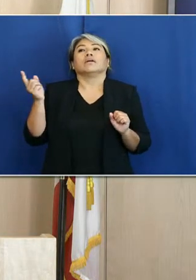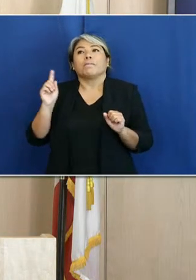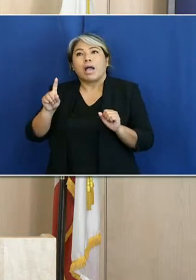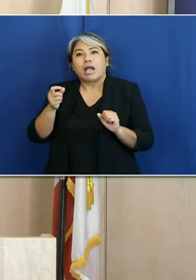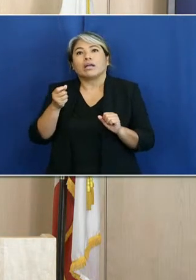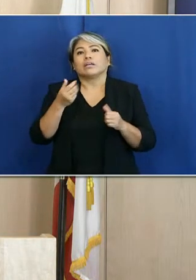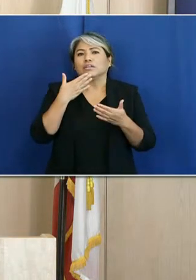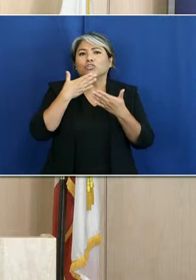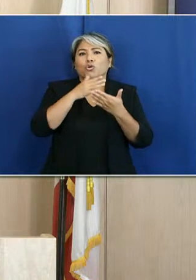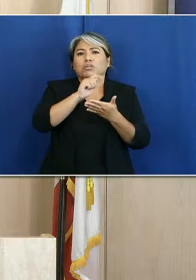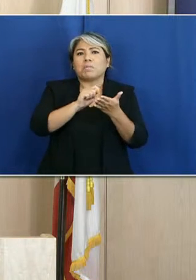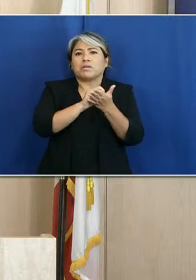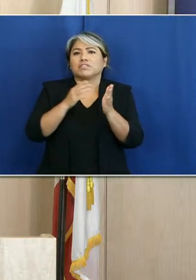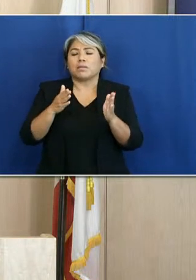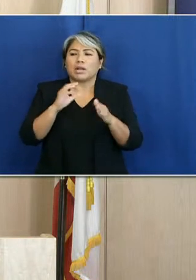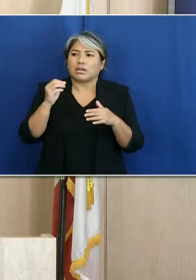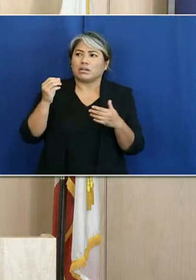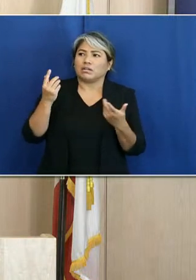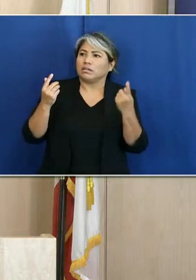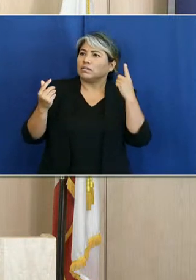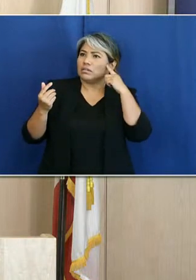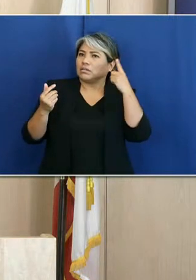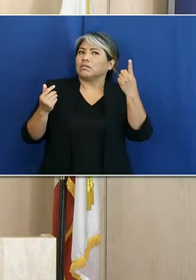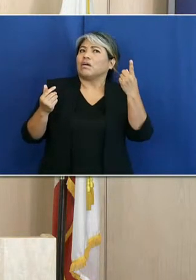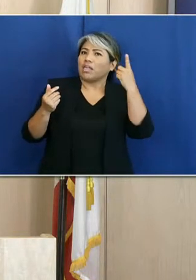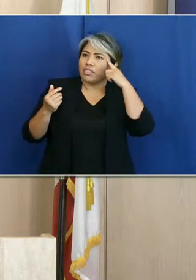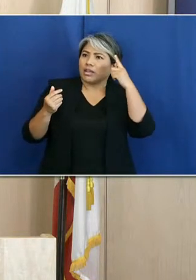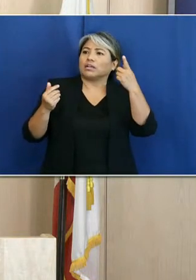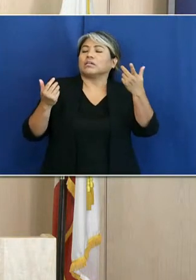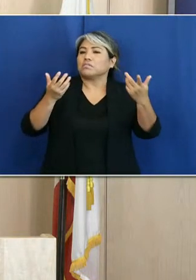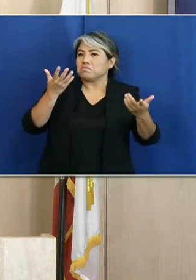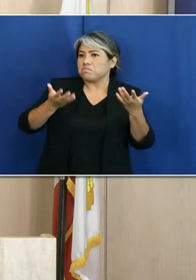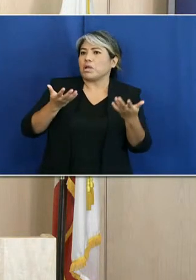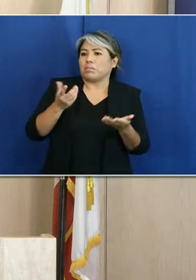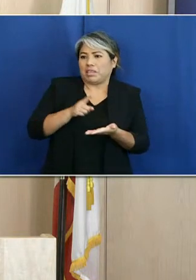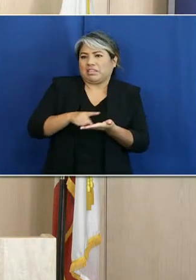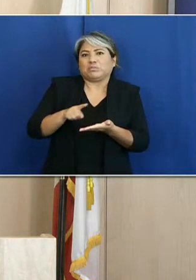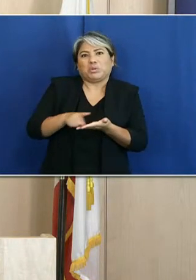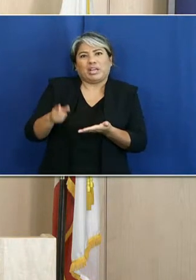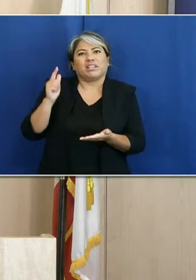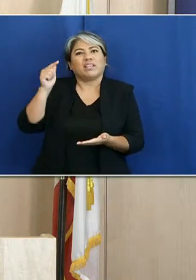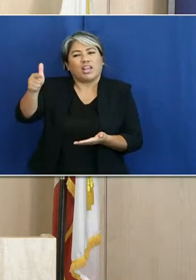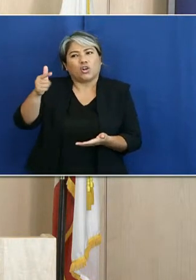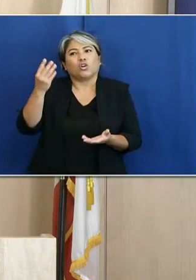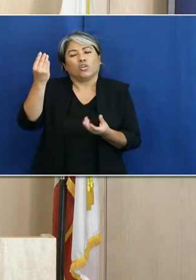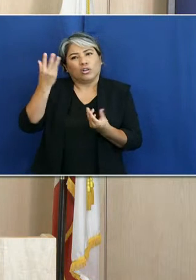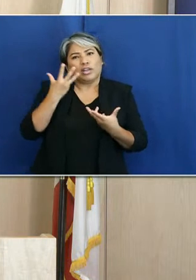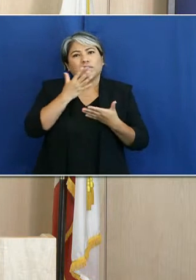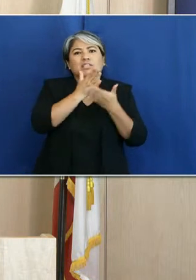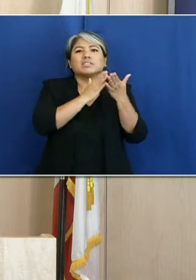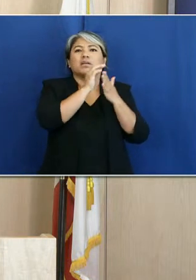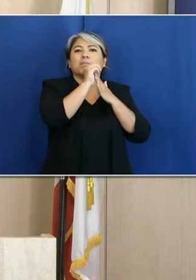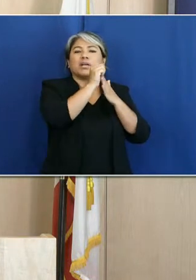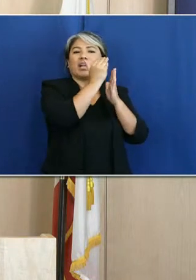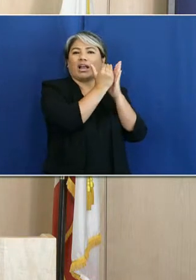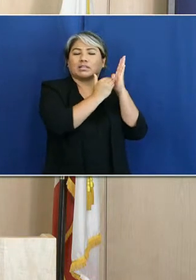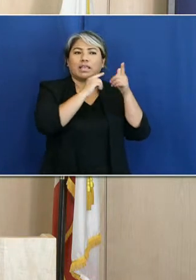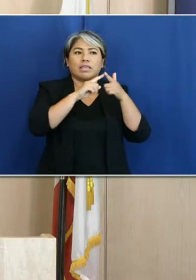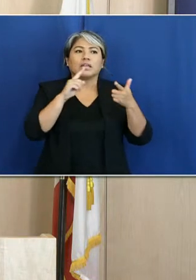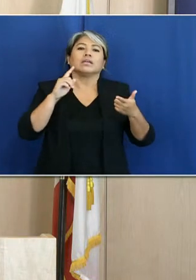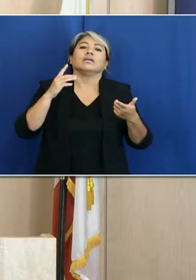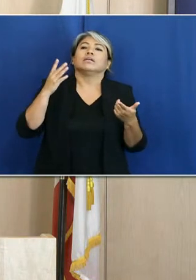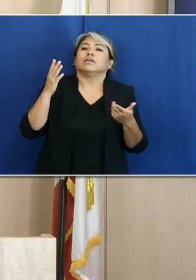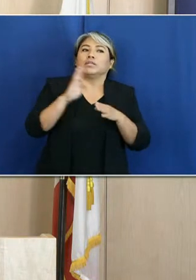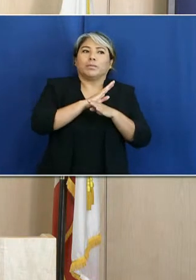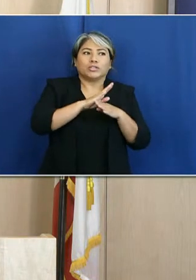period of time. And I got the indications, hopefully maybe to be sometime latter part of this week, to give some guidance so that the businesses will have an answer to